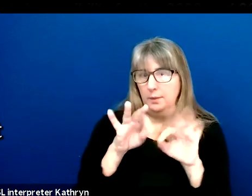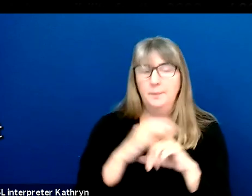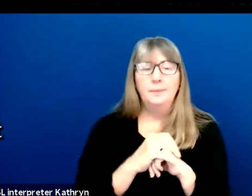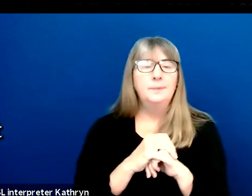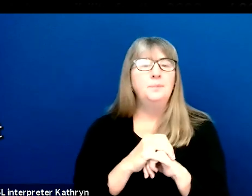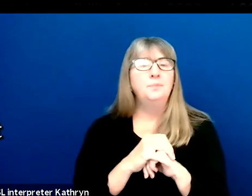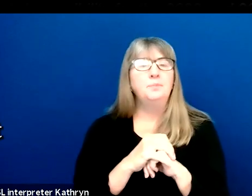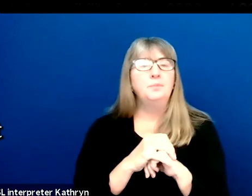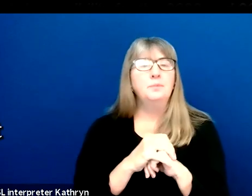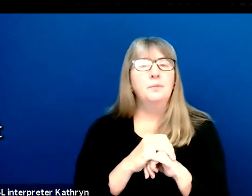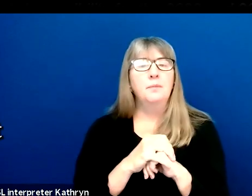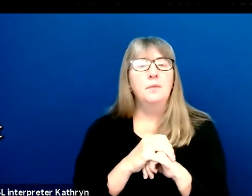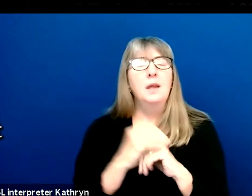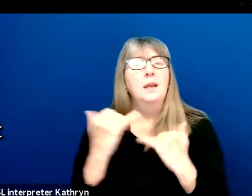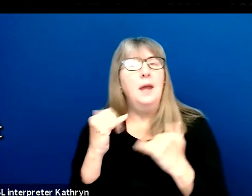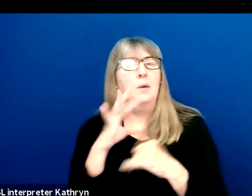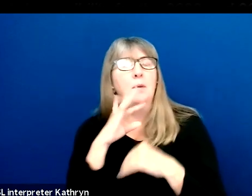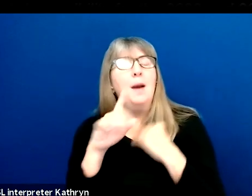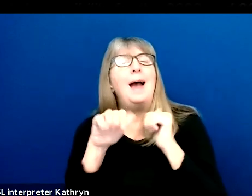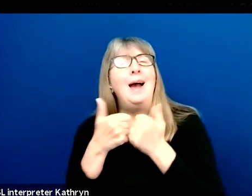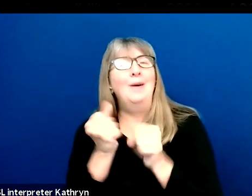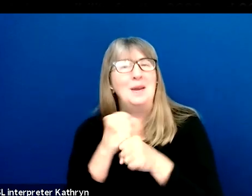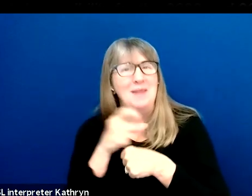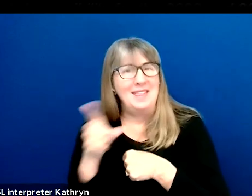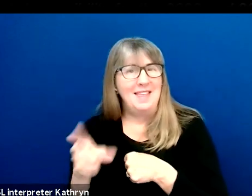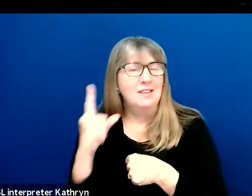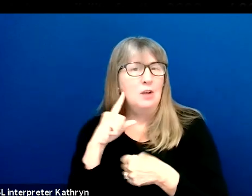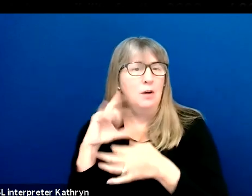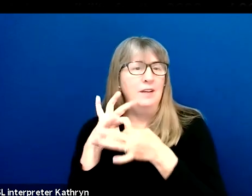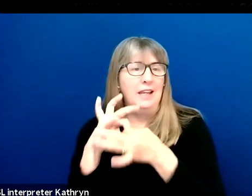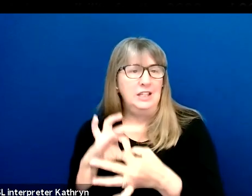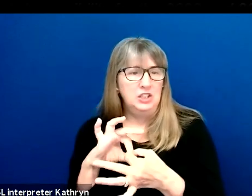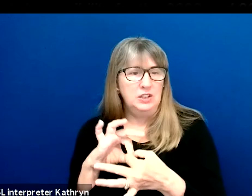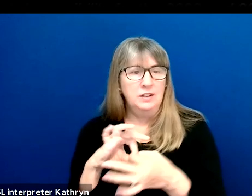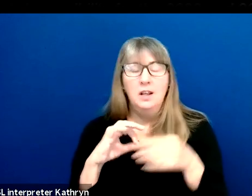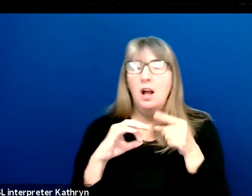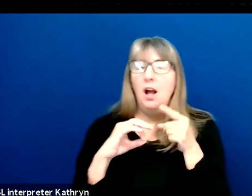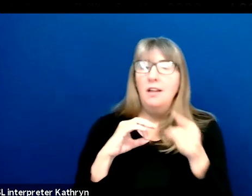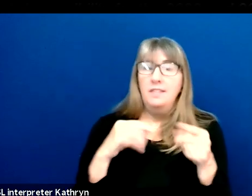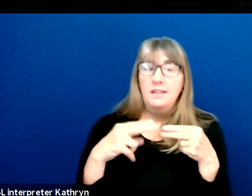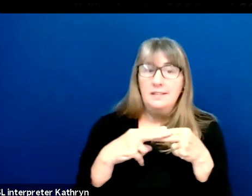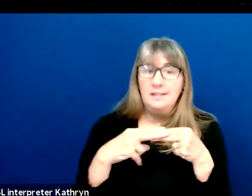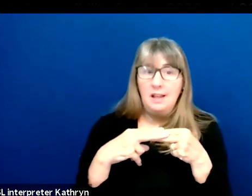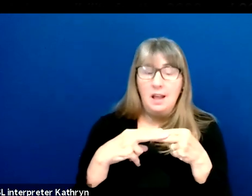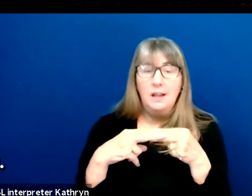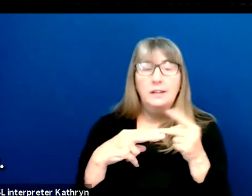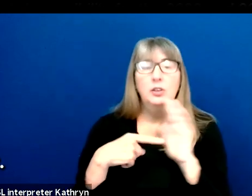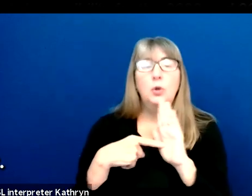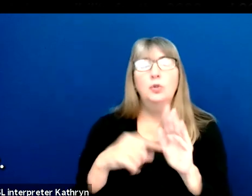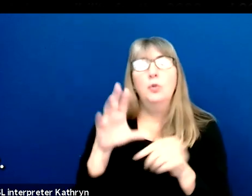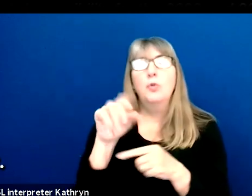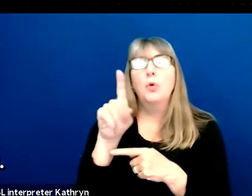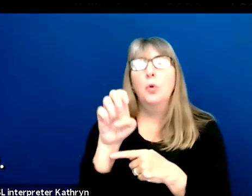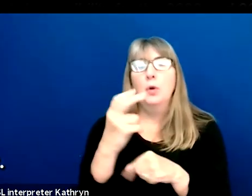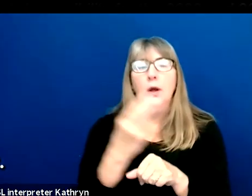But instead, we're going to talk about how I made that sonification. So on this slide, this is the code I used to make that sonification. So I